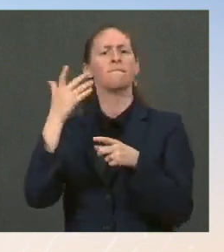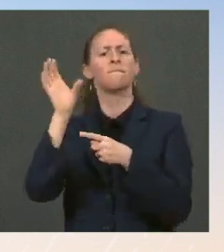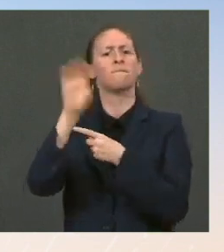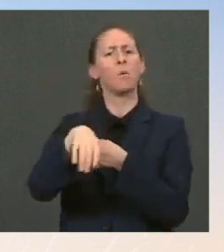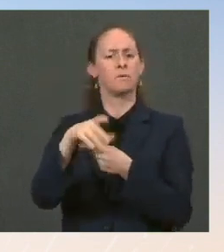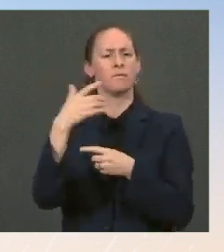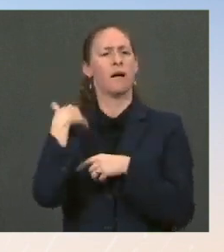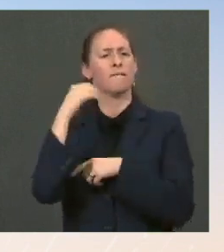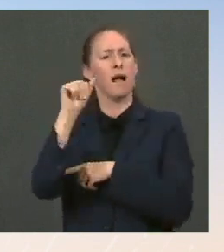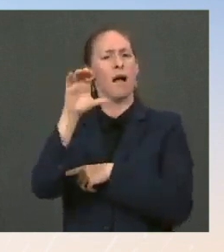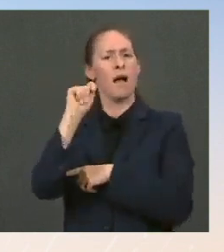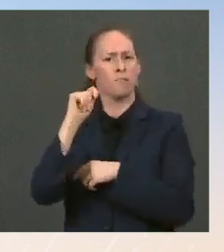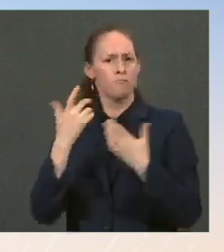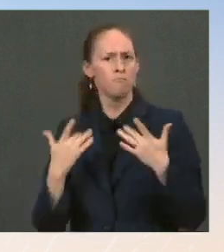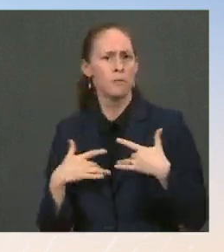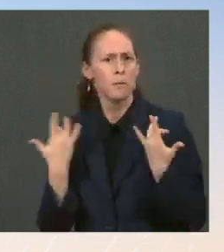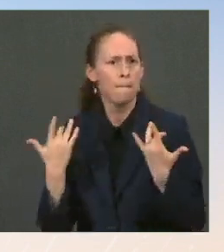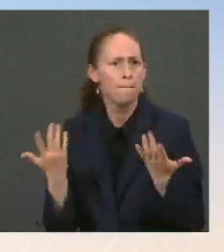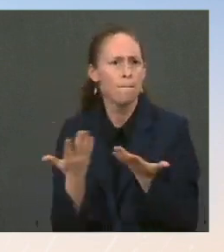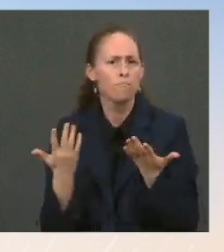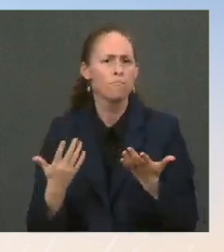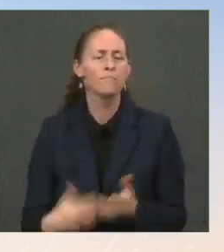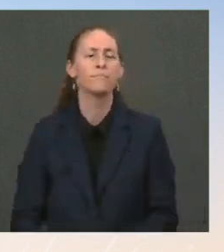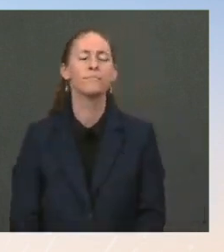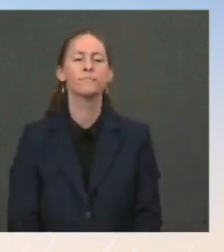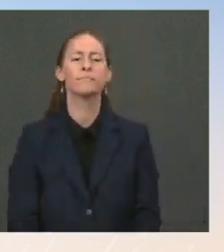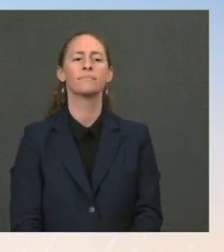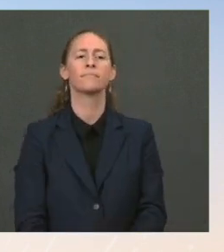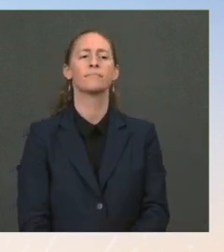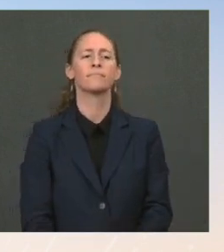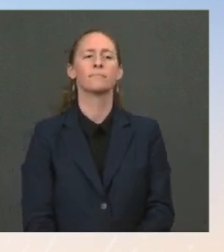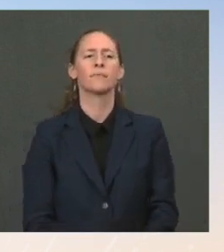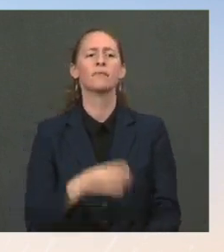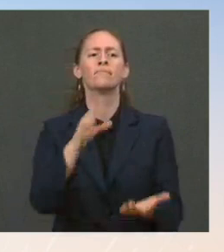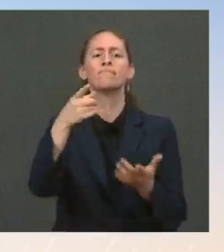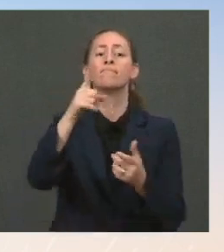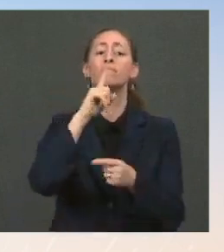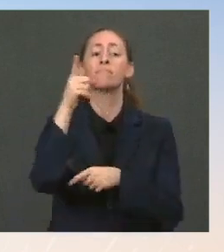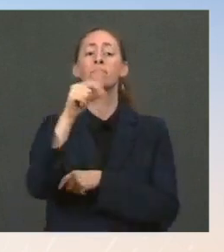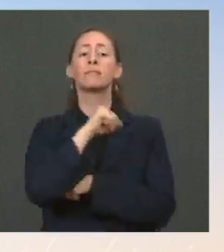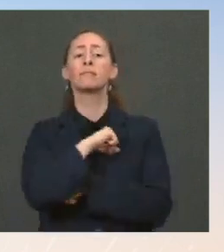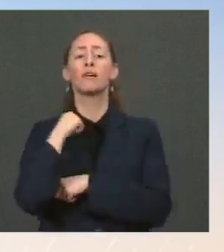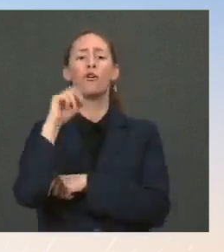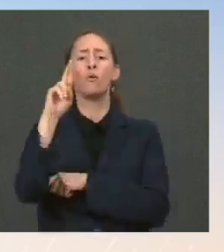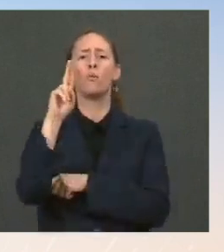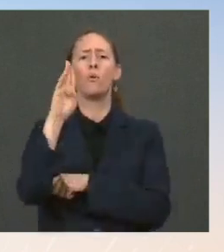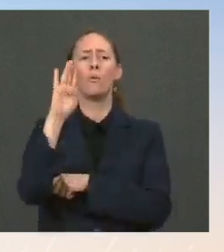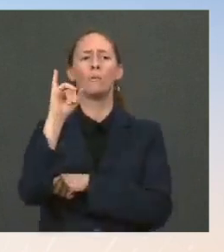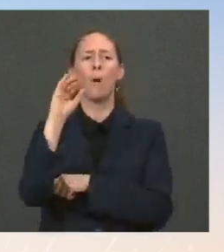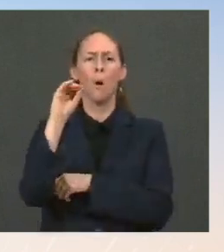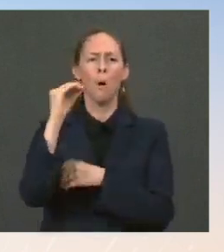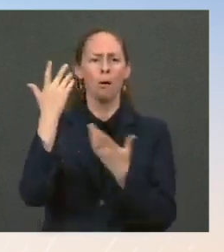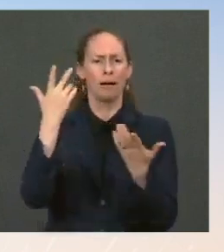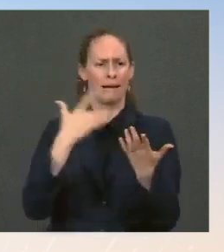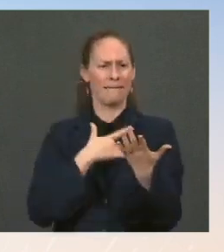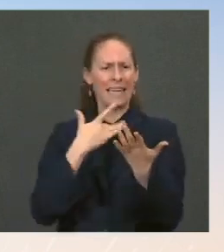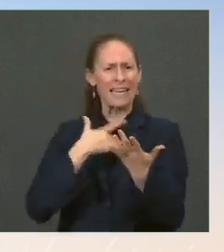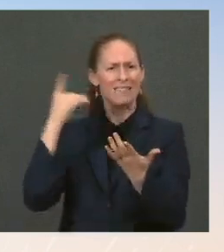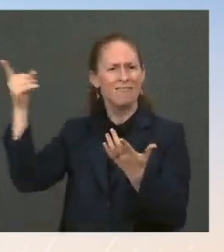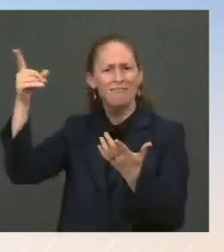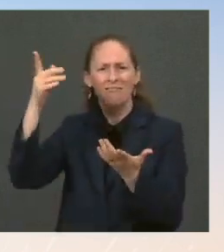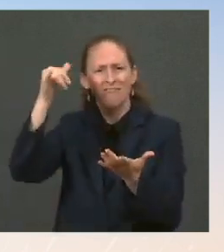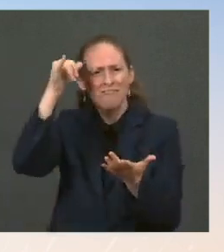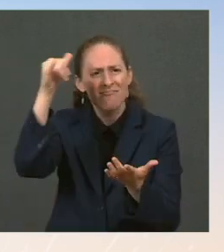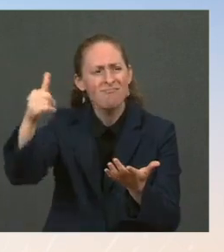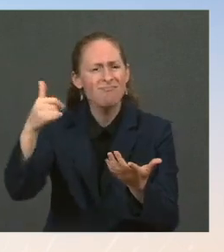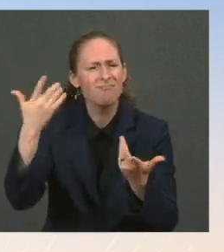how do you respond to the criticism from Senator Rubio and some Republicans that the administration is sort of letting